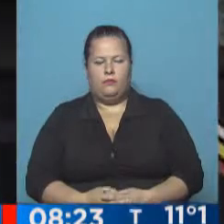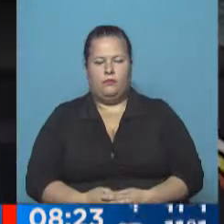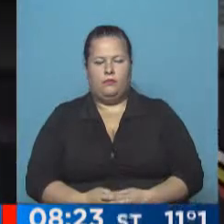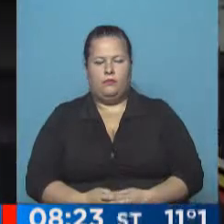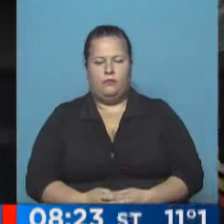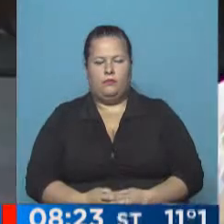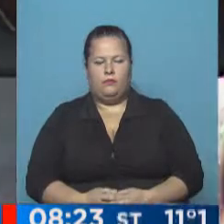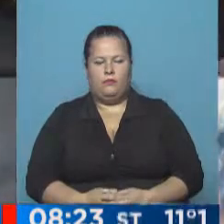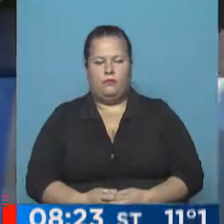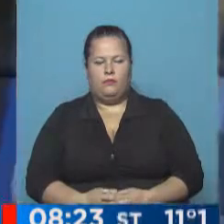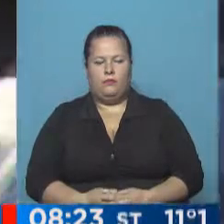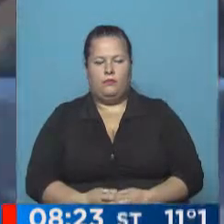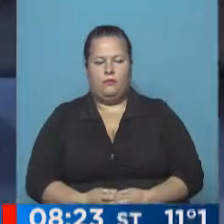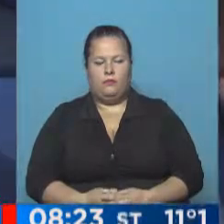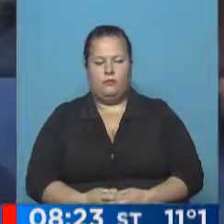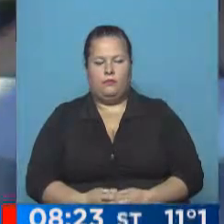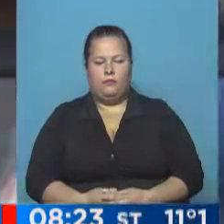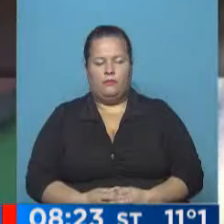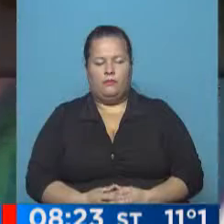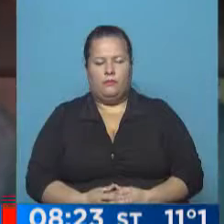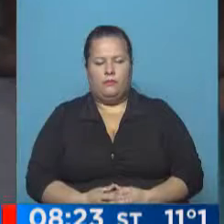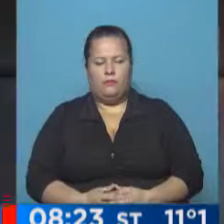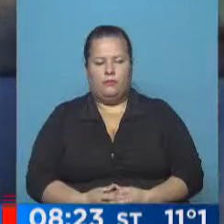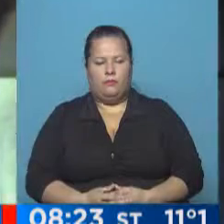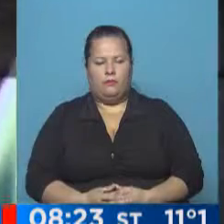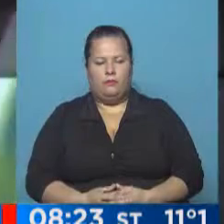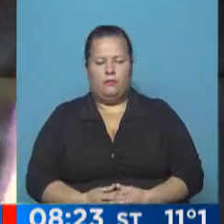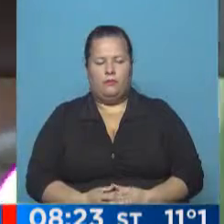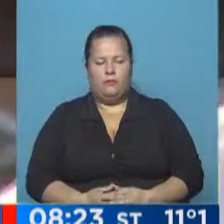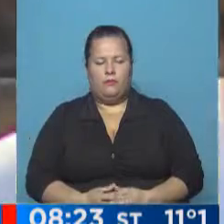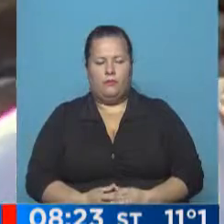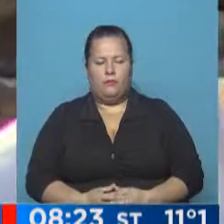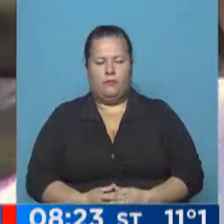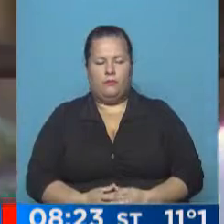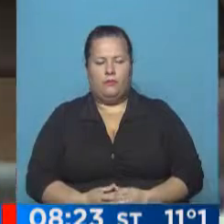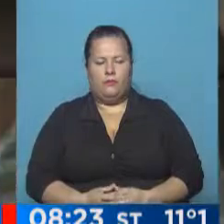You must fight, you must push, you must near die.